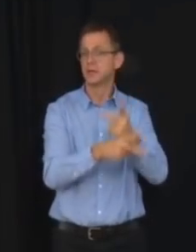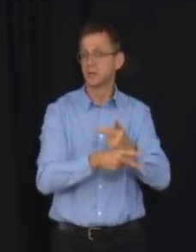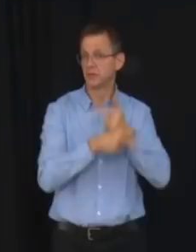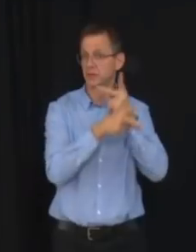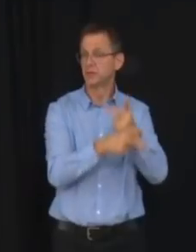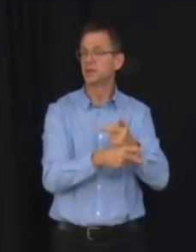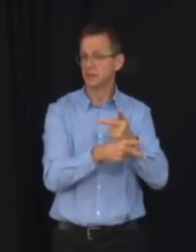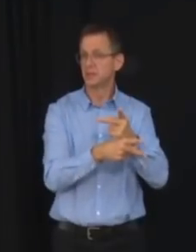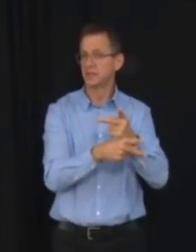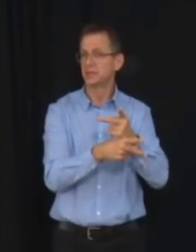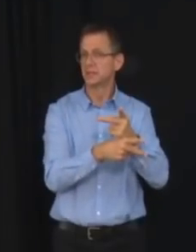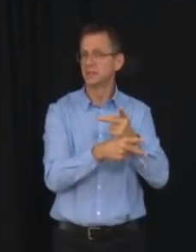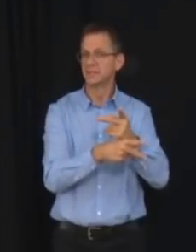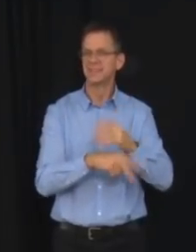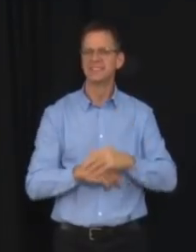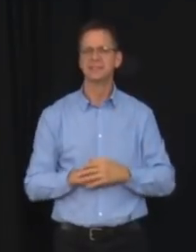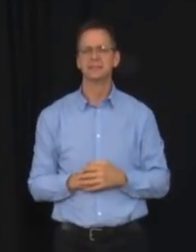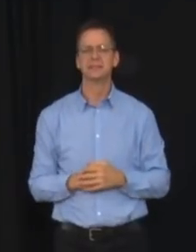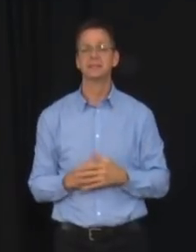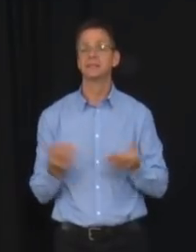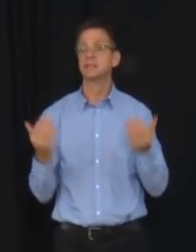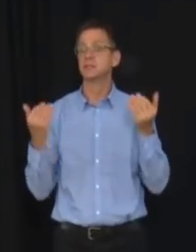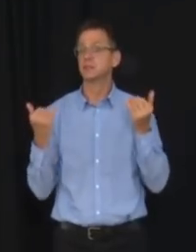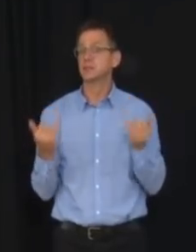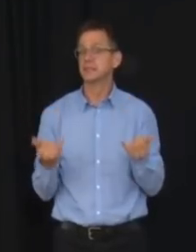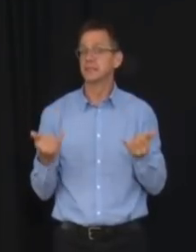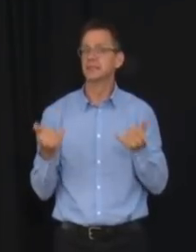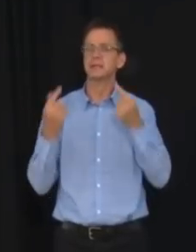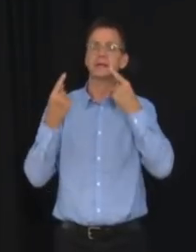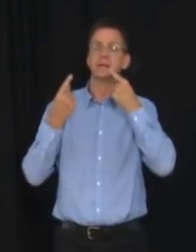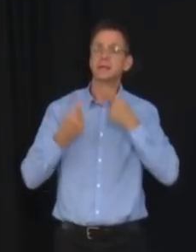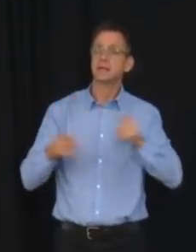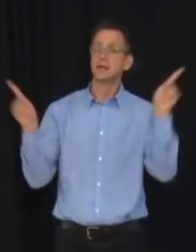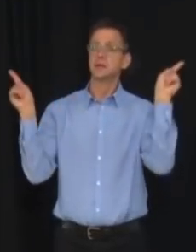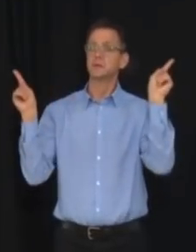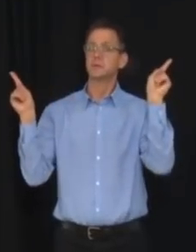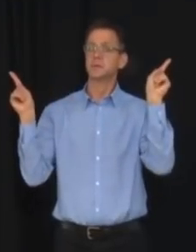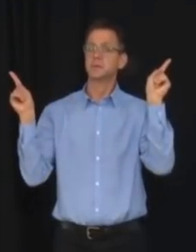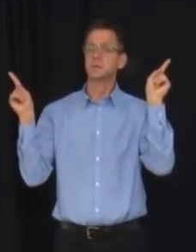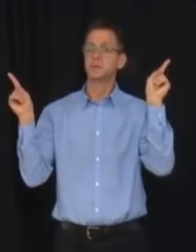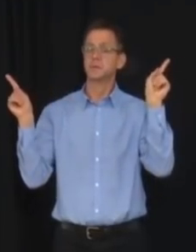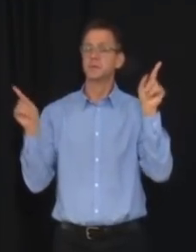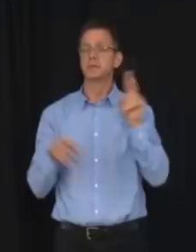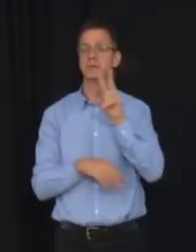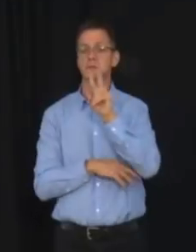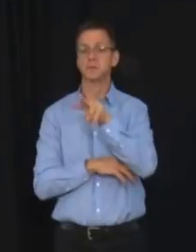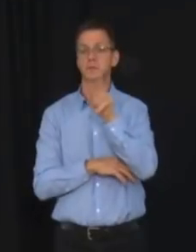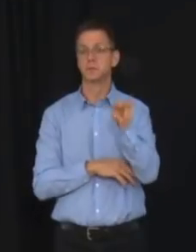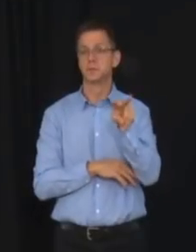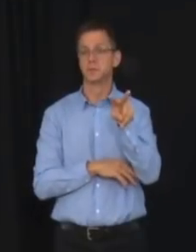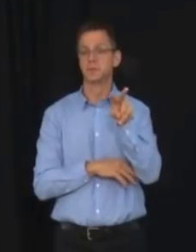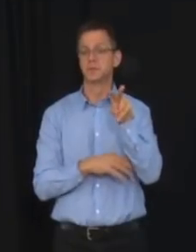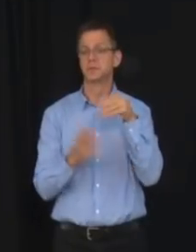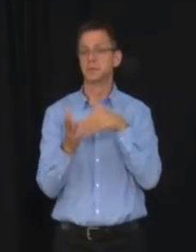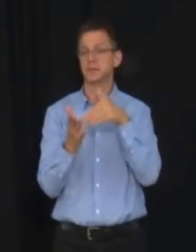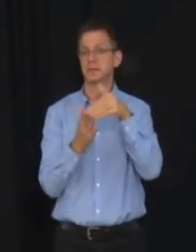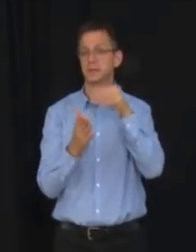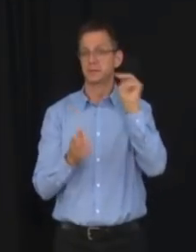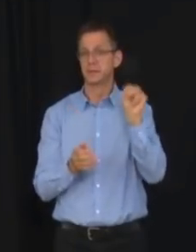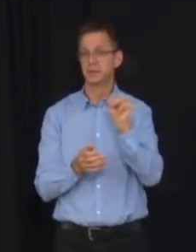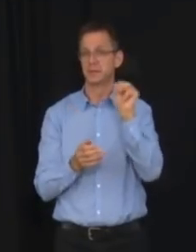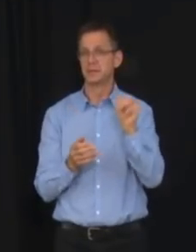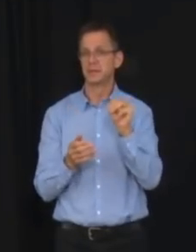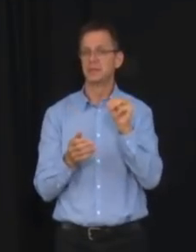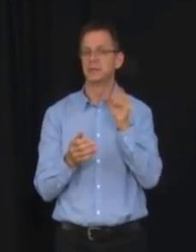for certified healthcare aides who are working in contracted home care agencies. And this is going to support retention